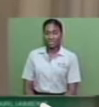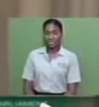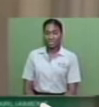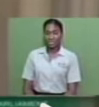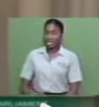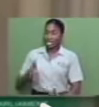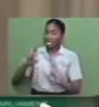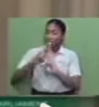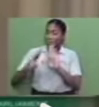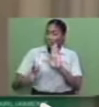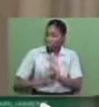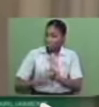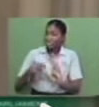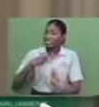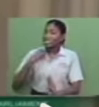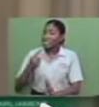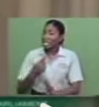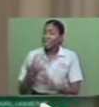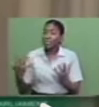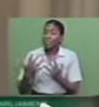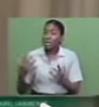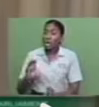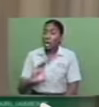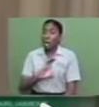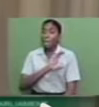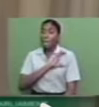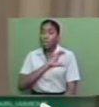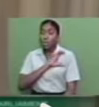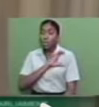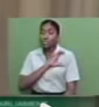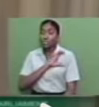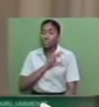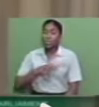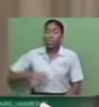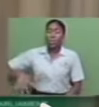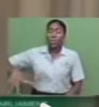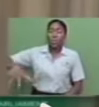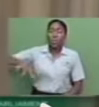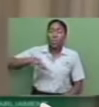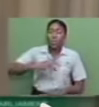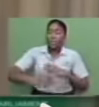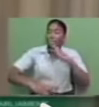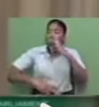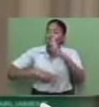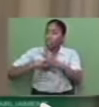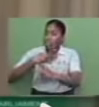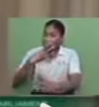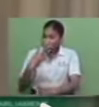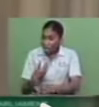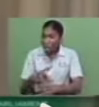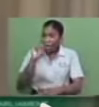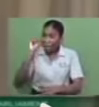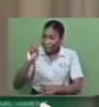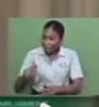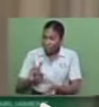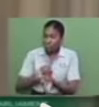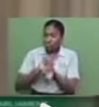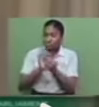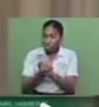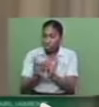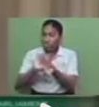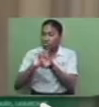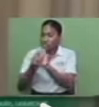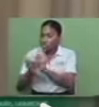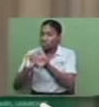forces worldwide annually change out 20% of their vehicles, thereby ensuring the police force has